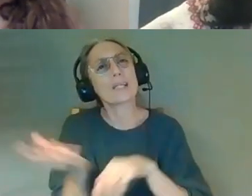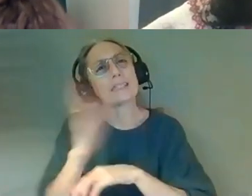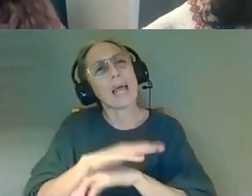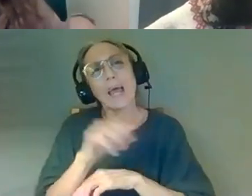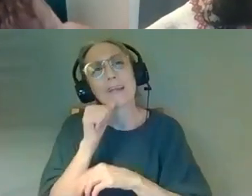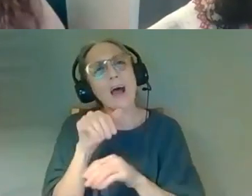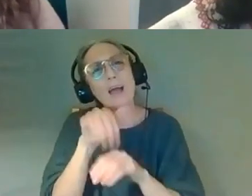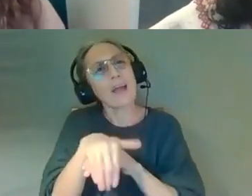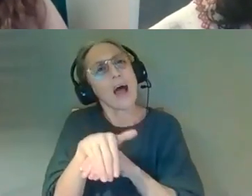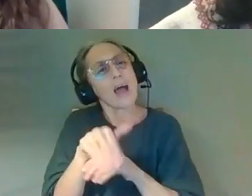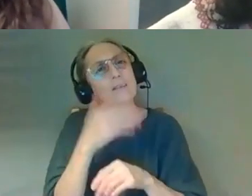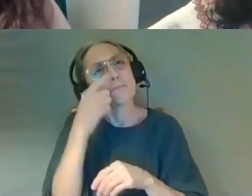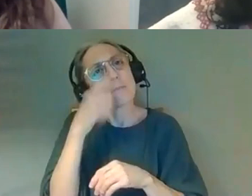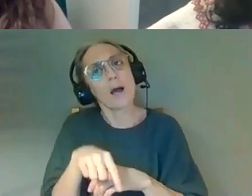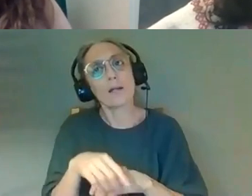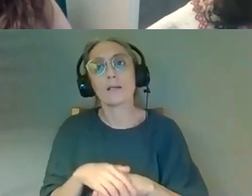it's